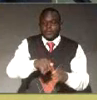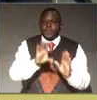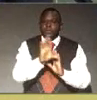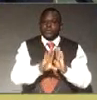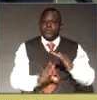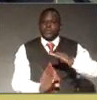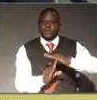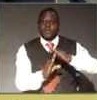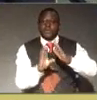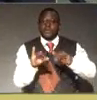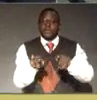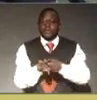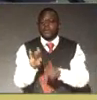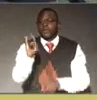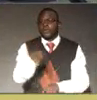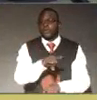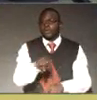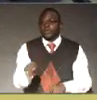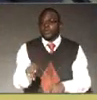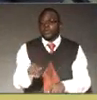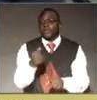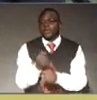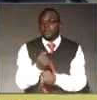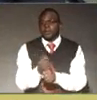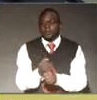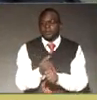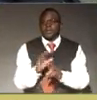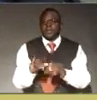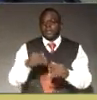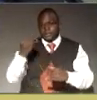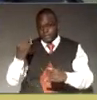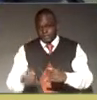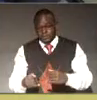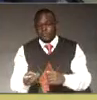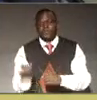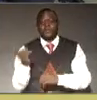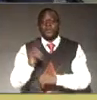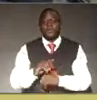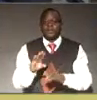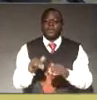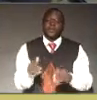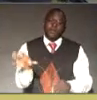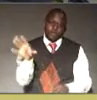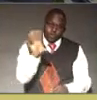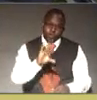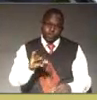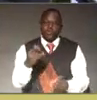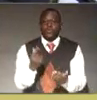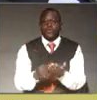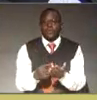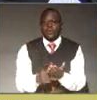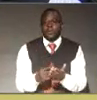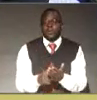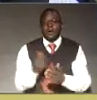limits and there was no wrongdoing that was done. At the end of the day, it is all Ugandans that